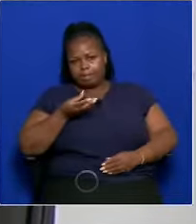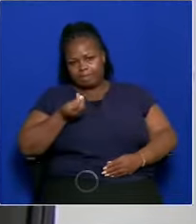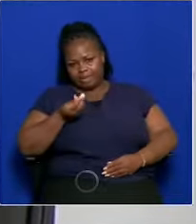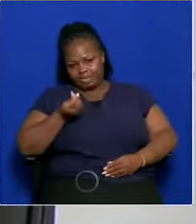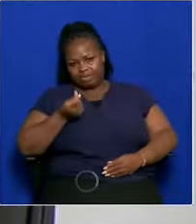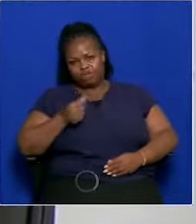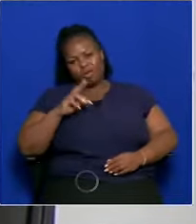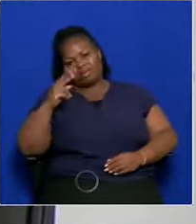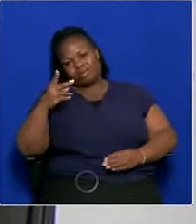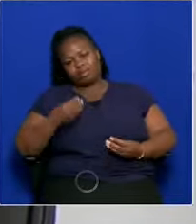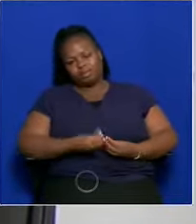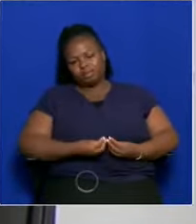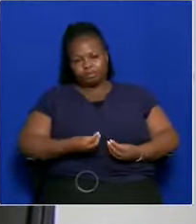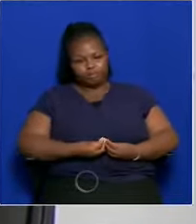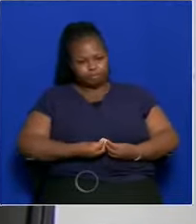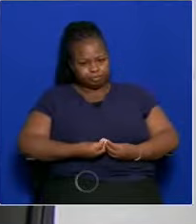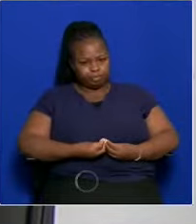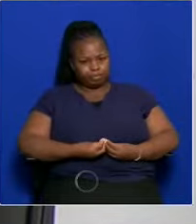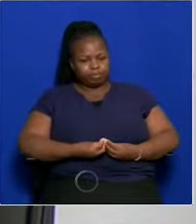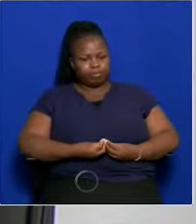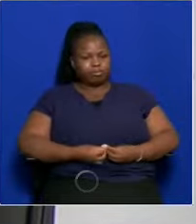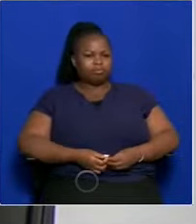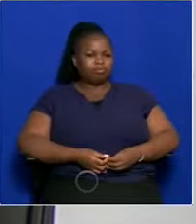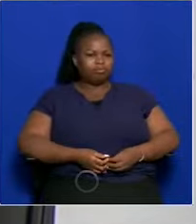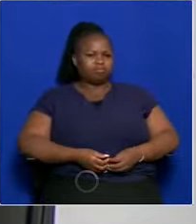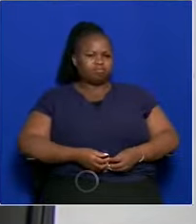than what I needed, those